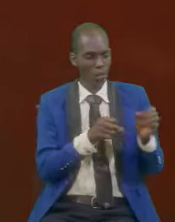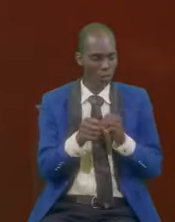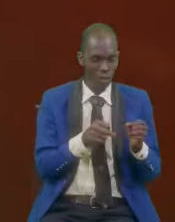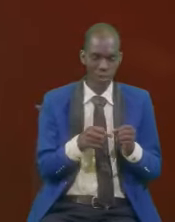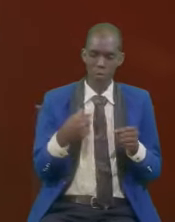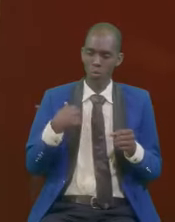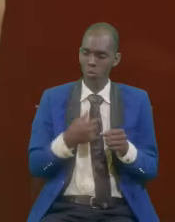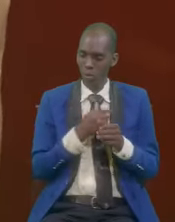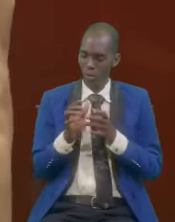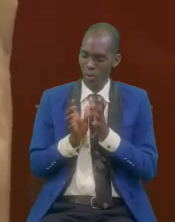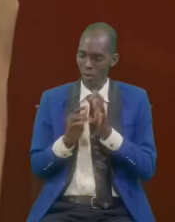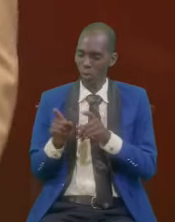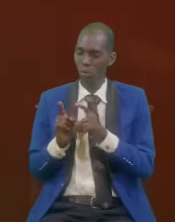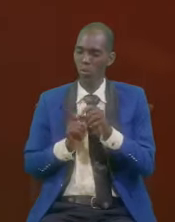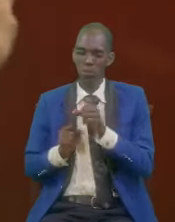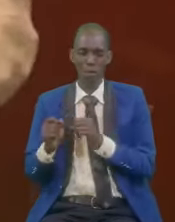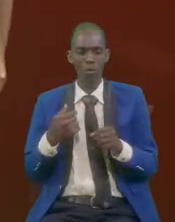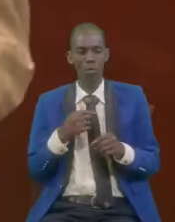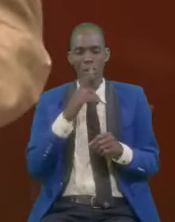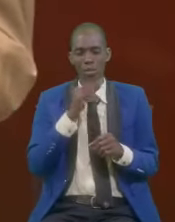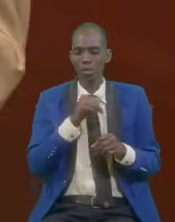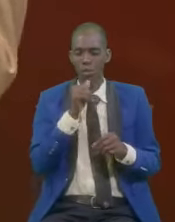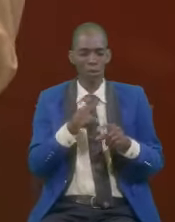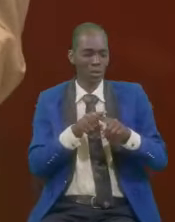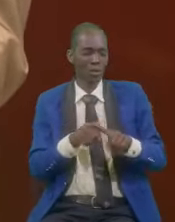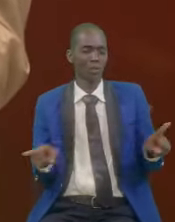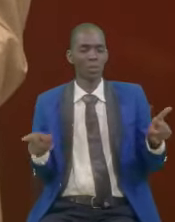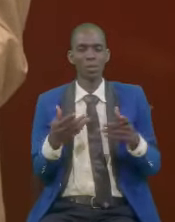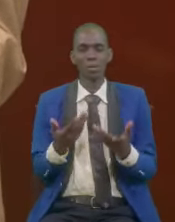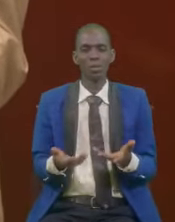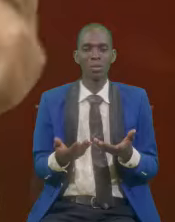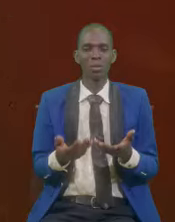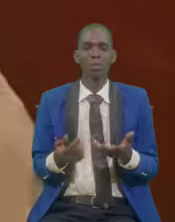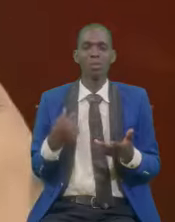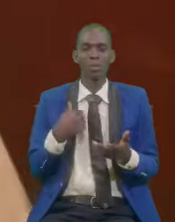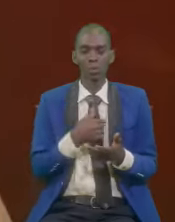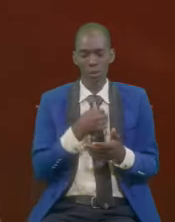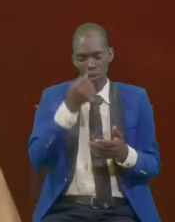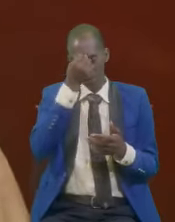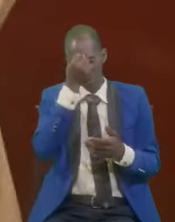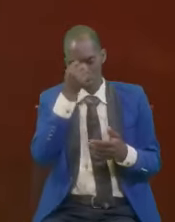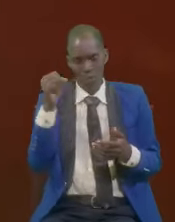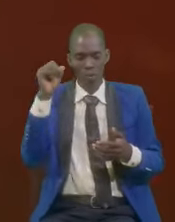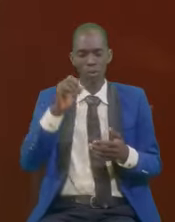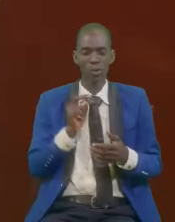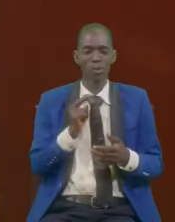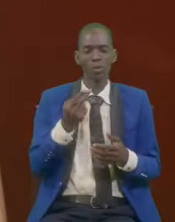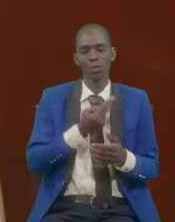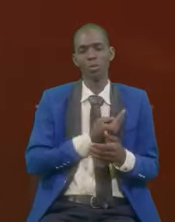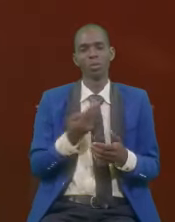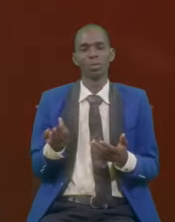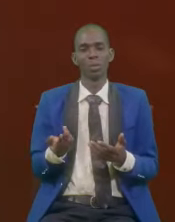annoy ourselves, we disregard ourselves, they disregard